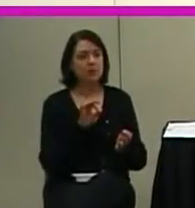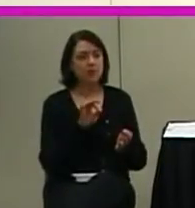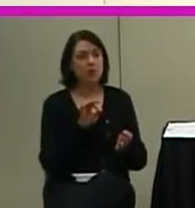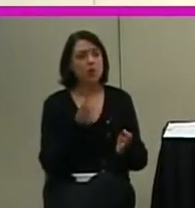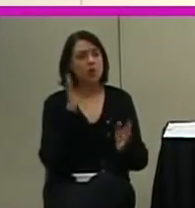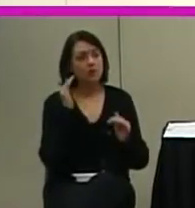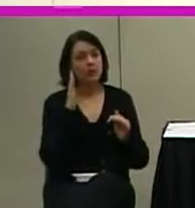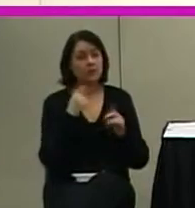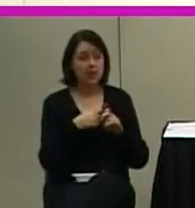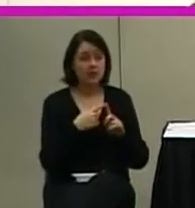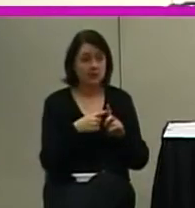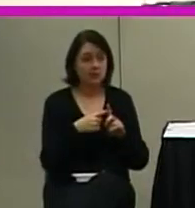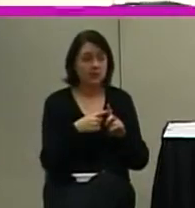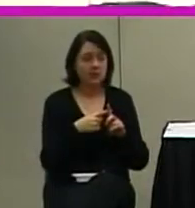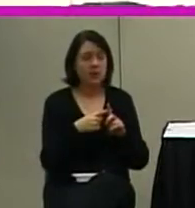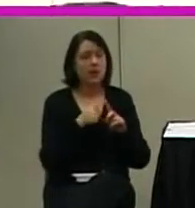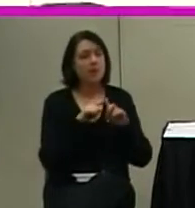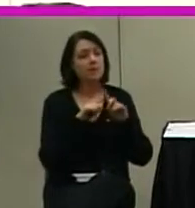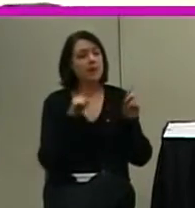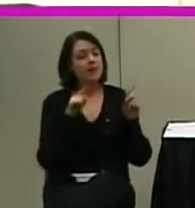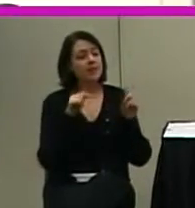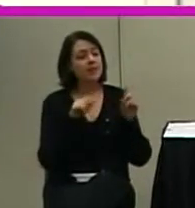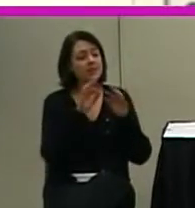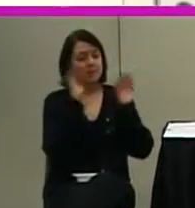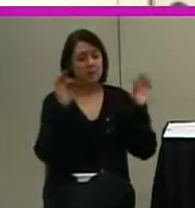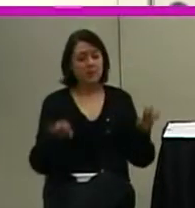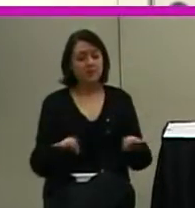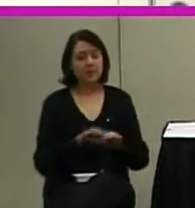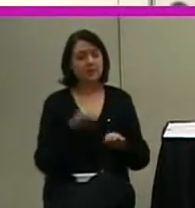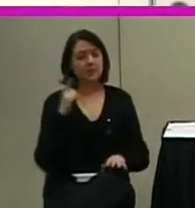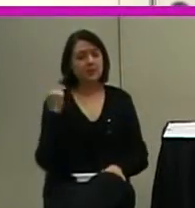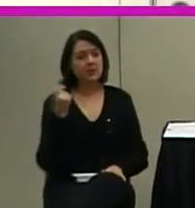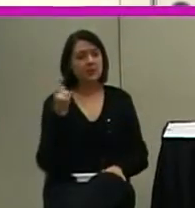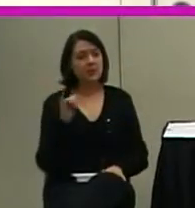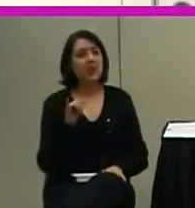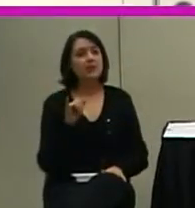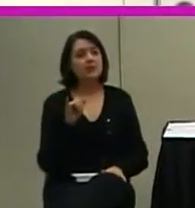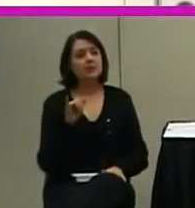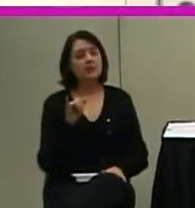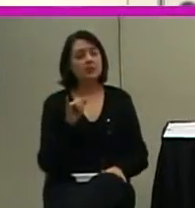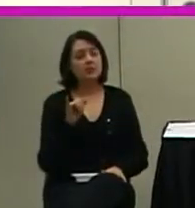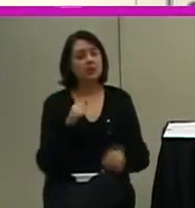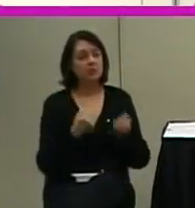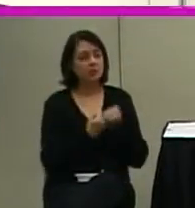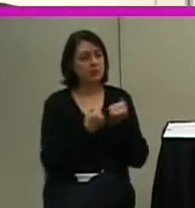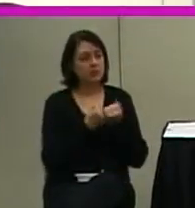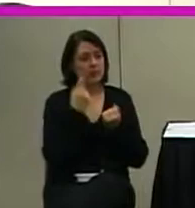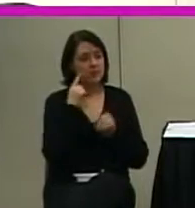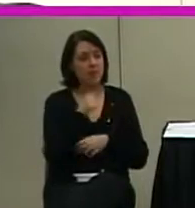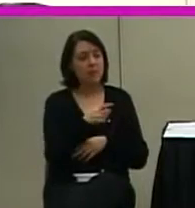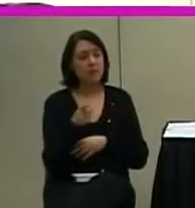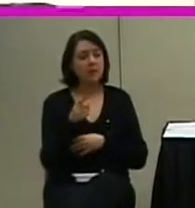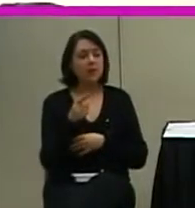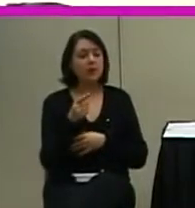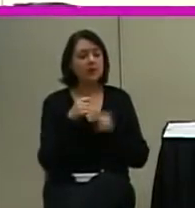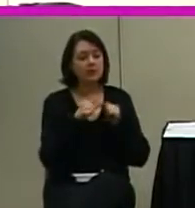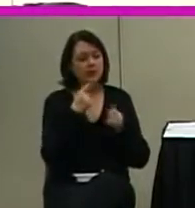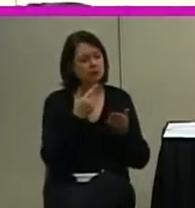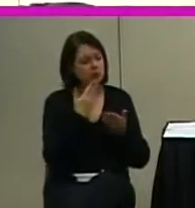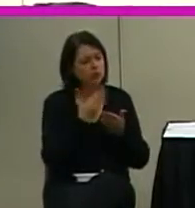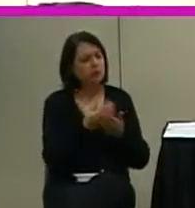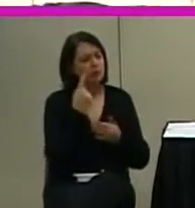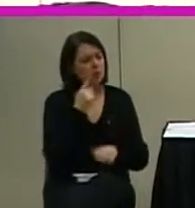will be positive. But this form is something that is the reinforcer for them. We can keep saying, good for